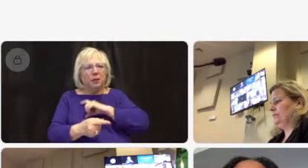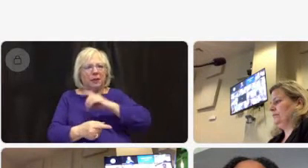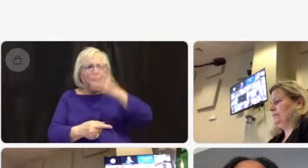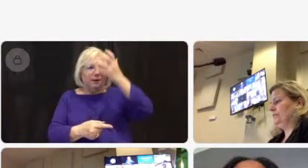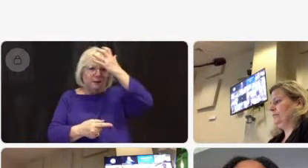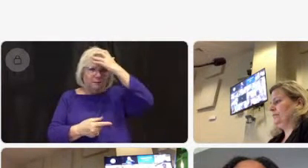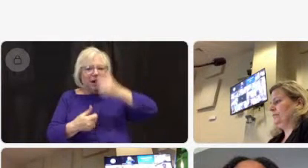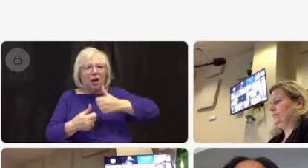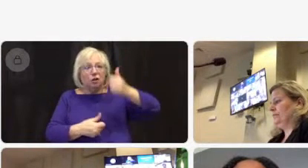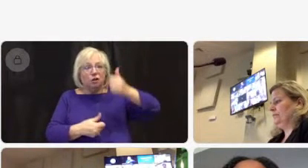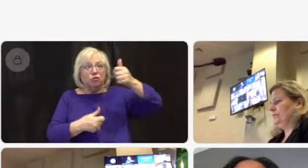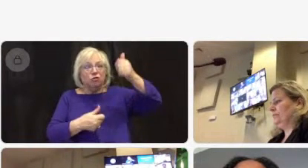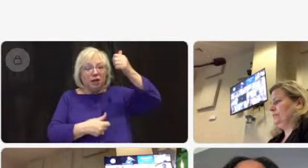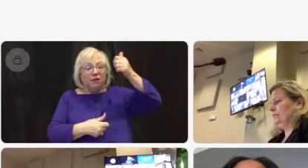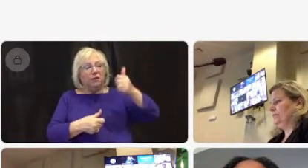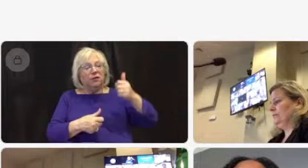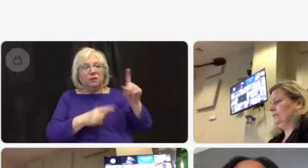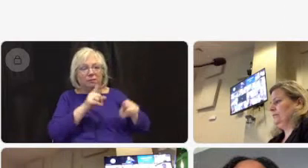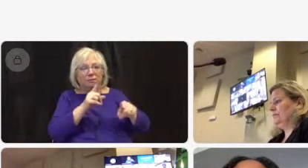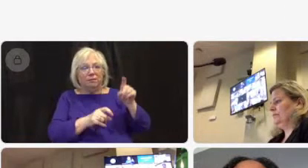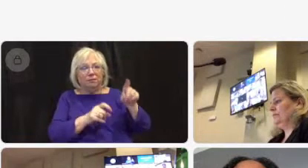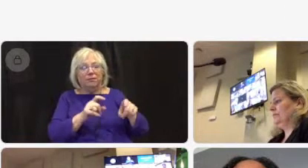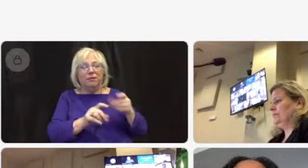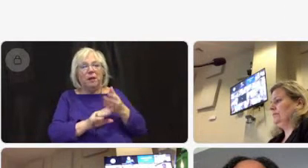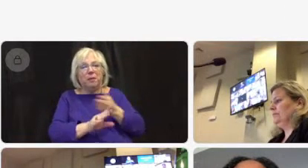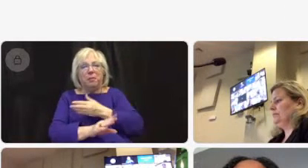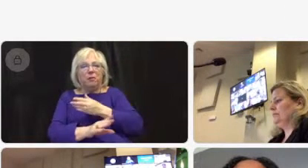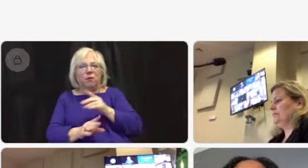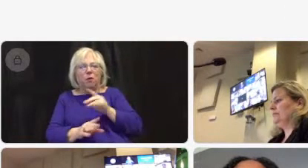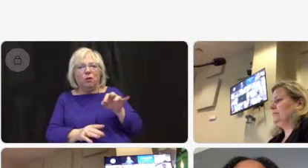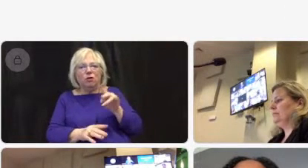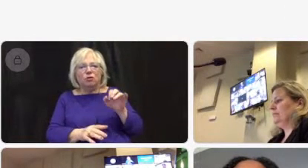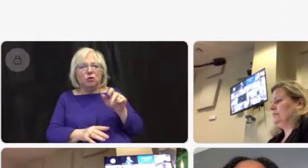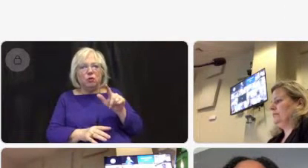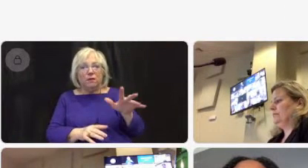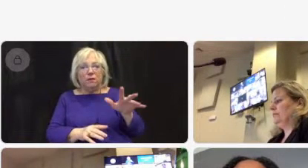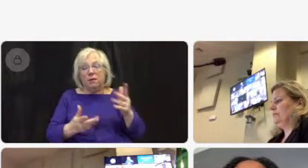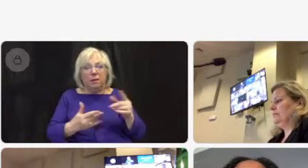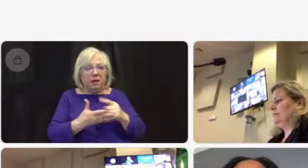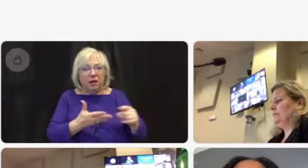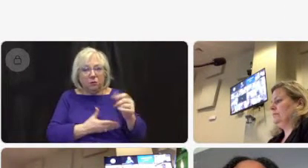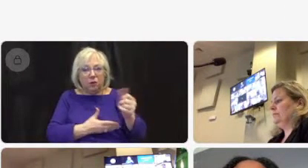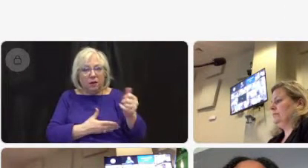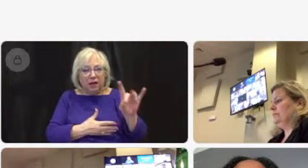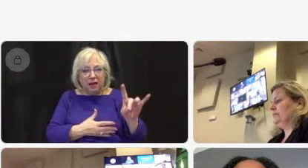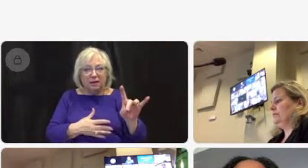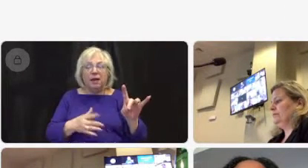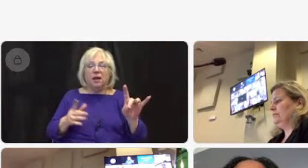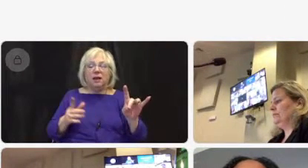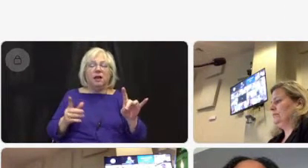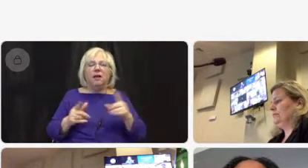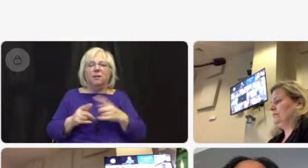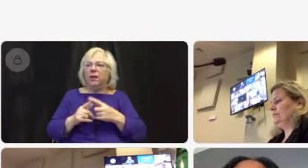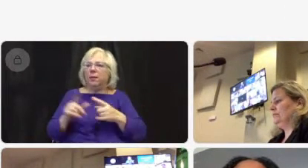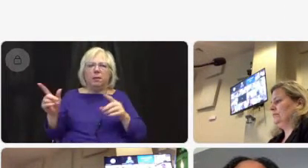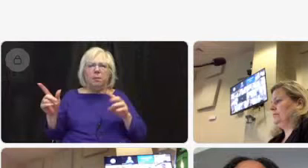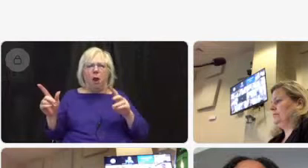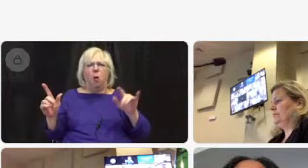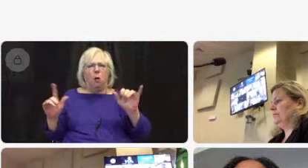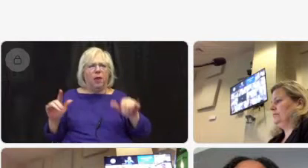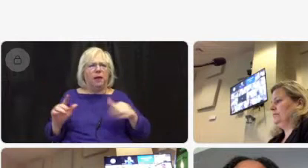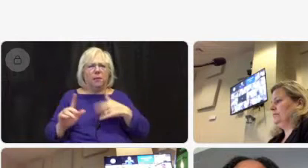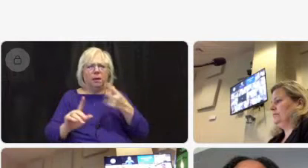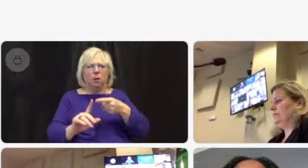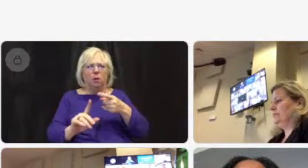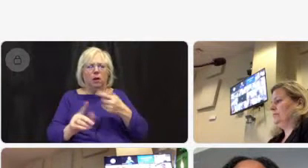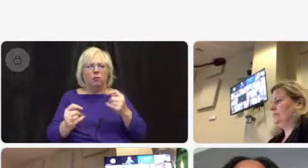helpful. And maybe we do that before the 25th. Oh, yeah, that's, Maybe we do that again, next week. yeah, that's my goal. And again, I'm trying